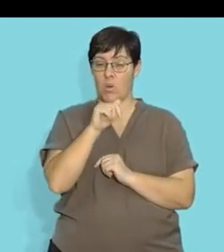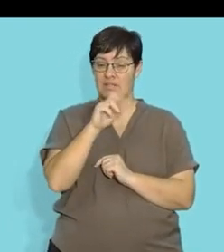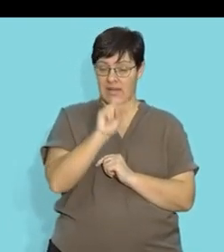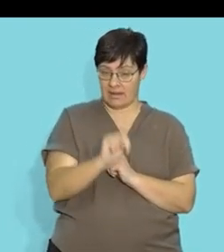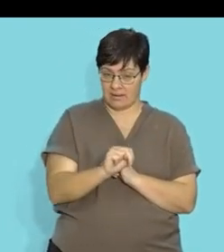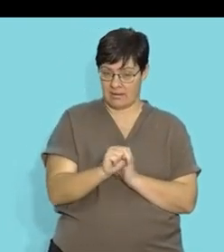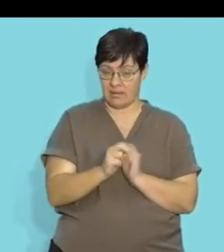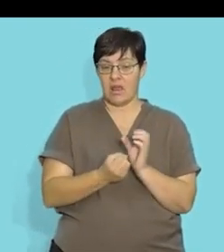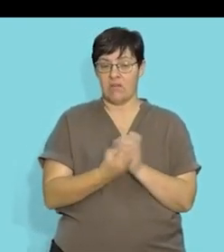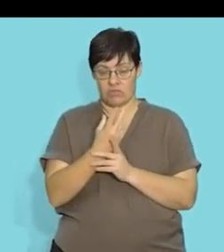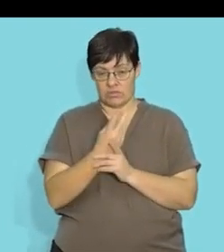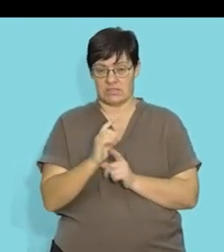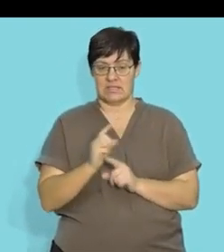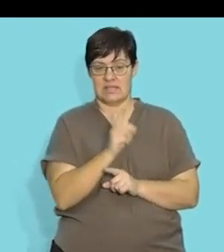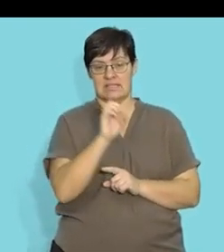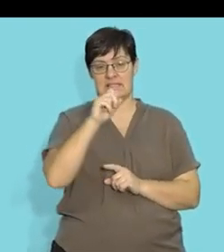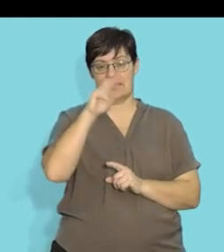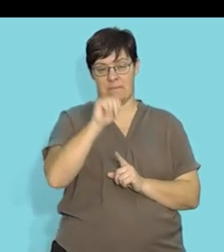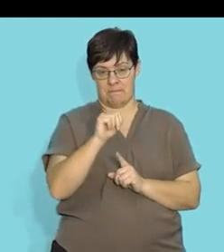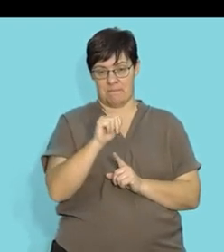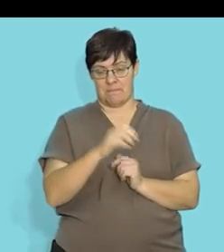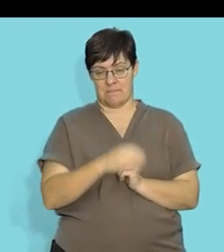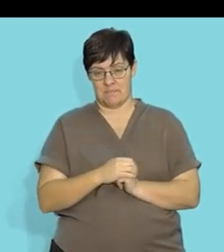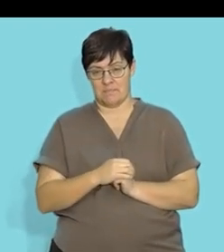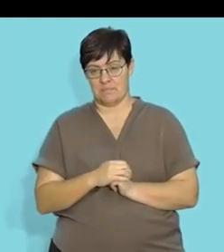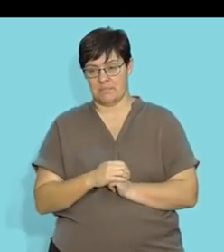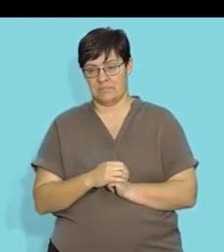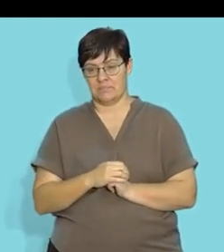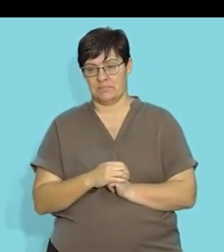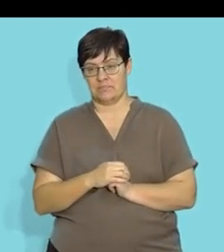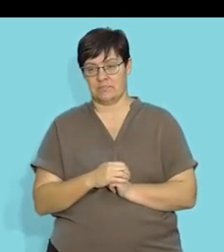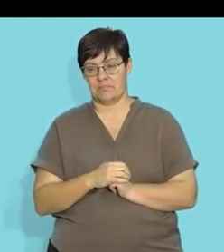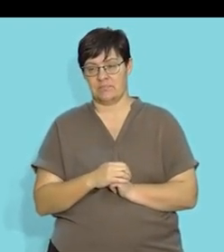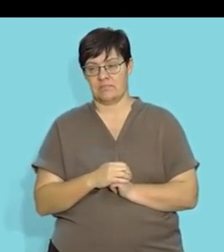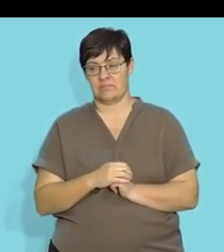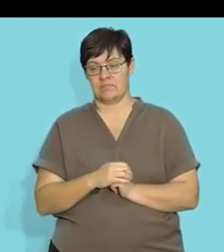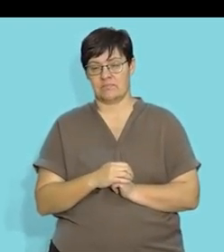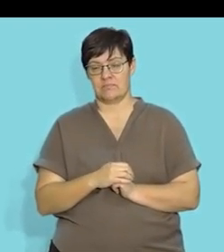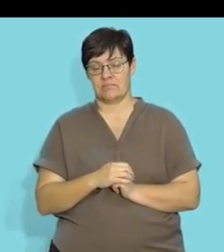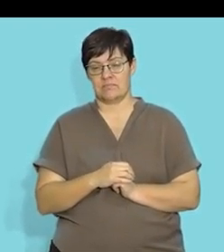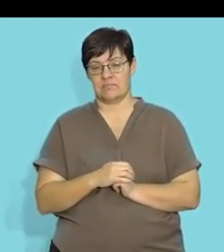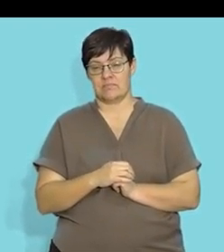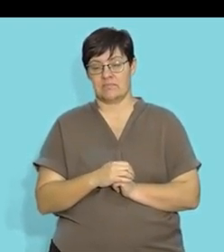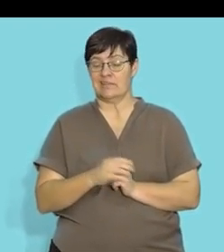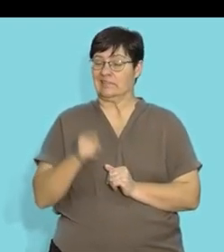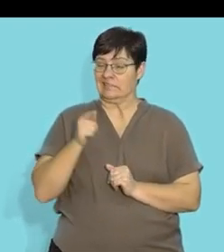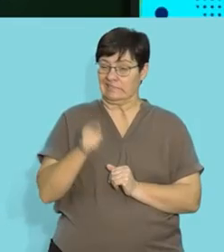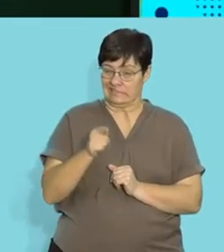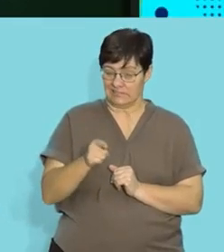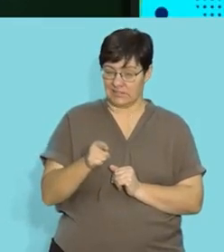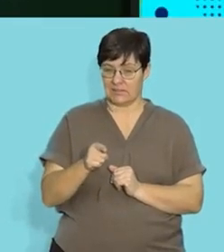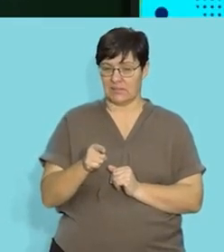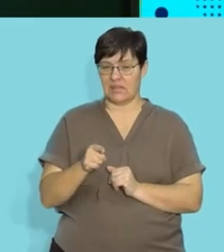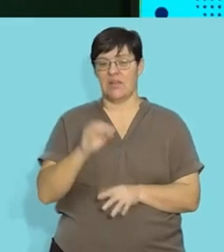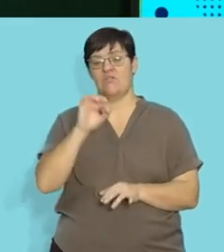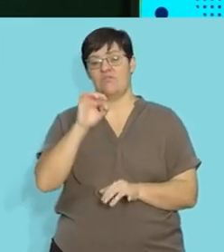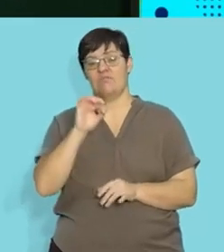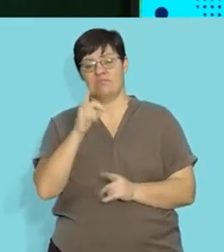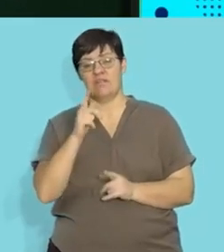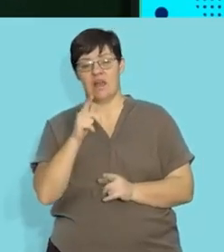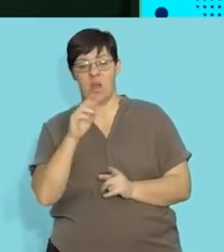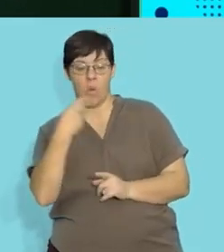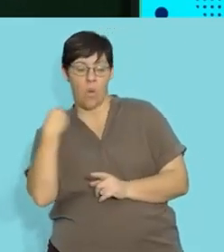the auxins influence the growth of the stems or the radicals and the plumule. So guys, that's essentially